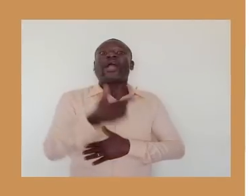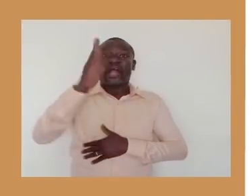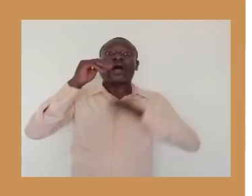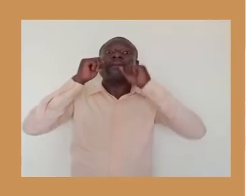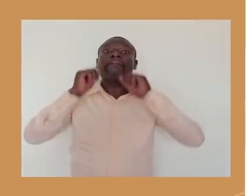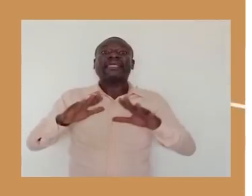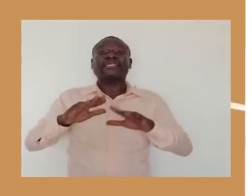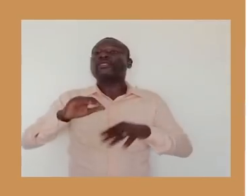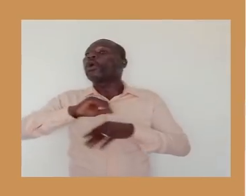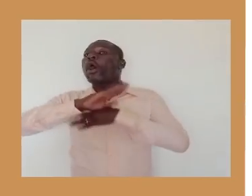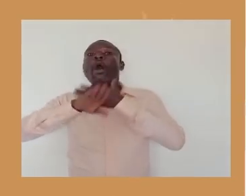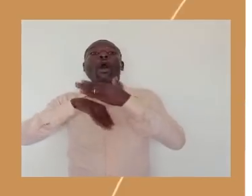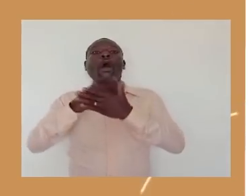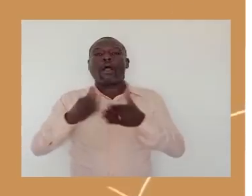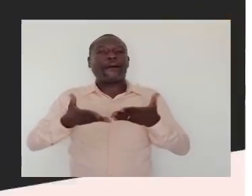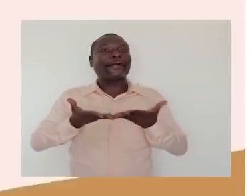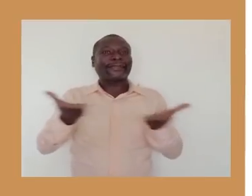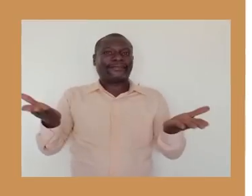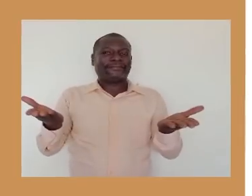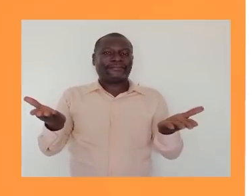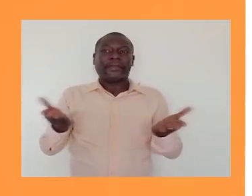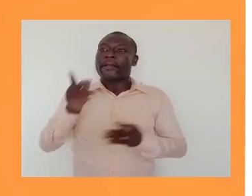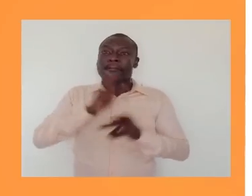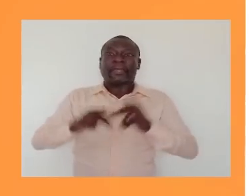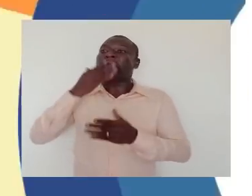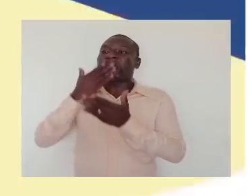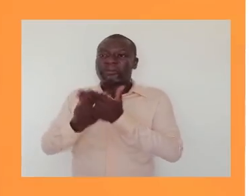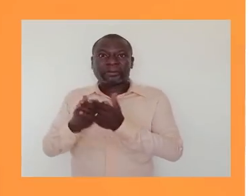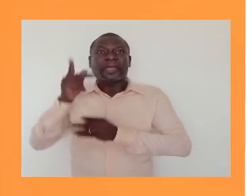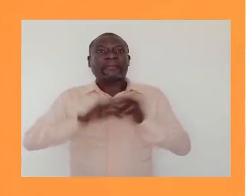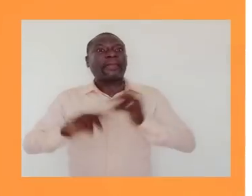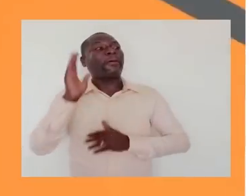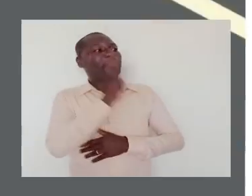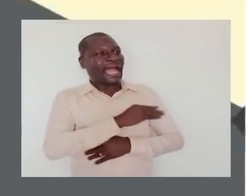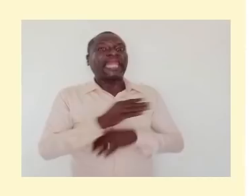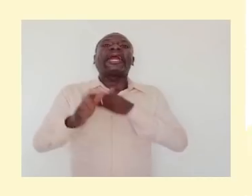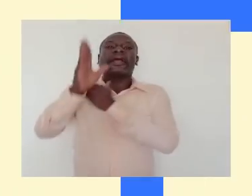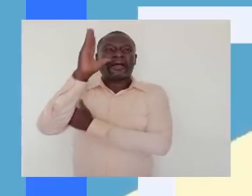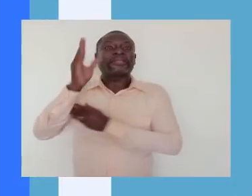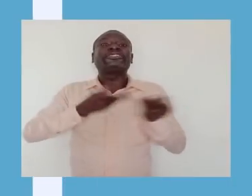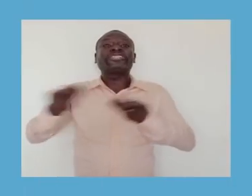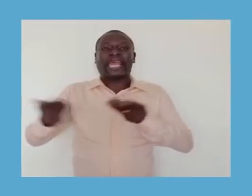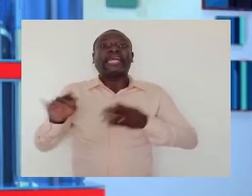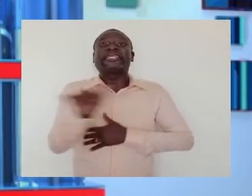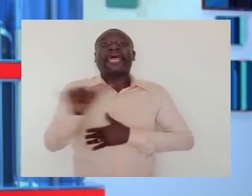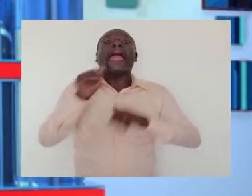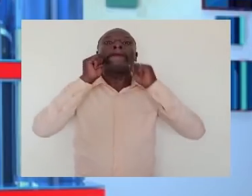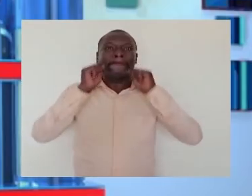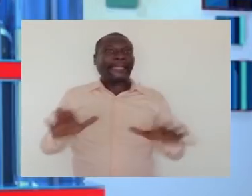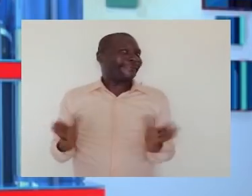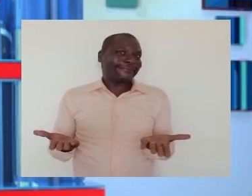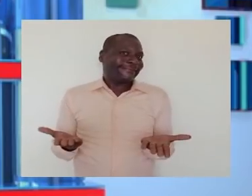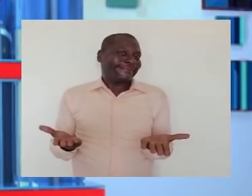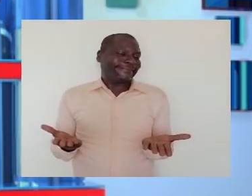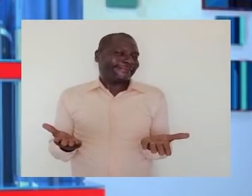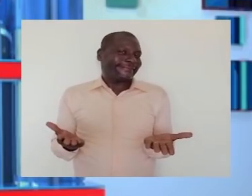sends rain on the just and on the unjust. Odafopa, awutiame.